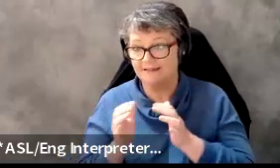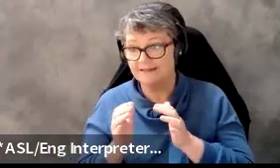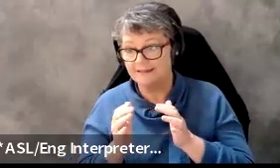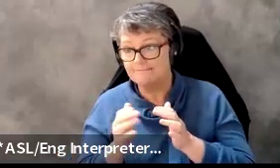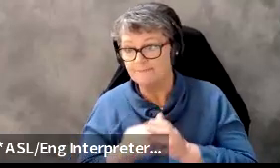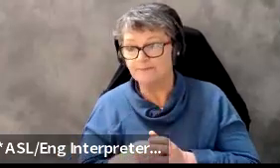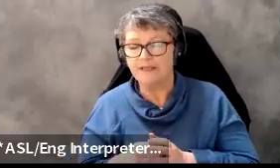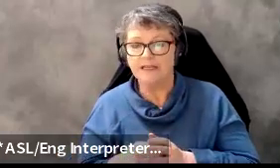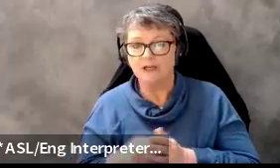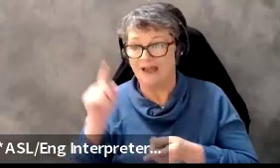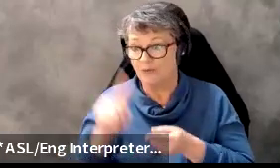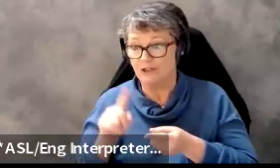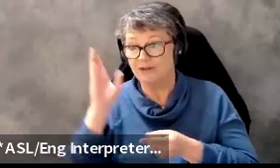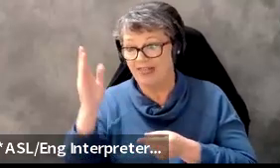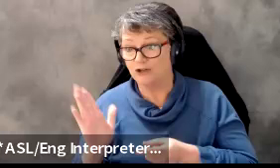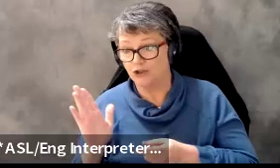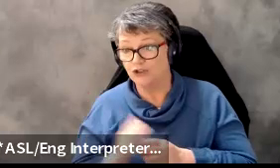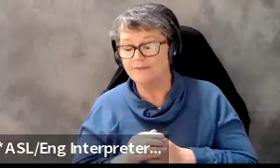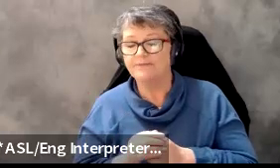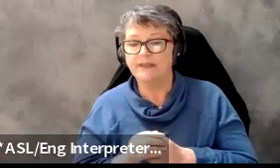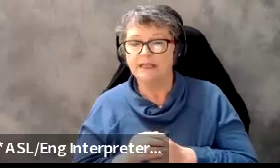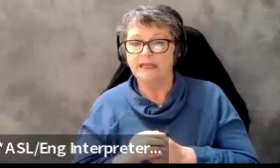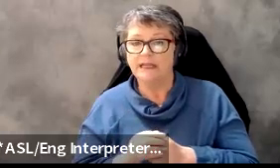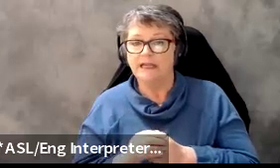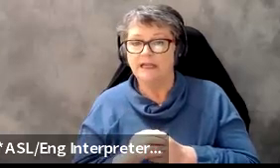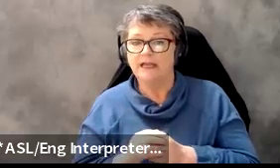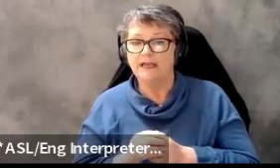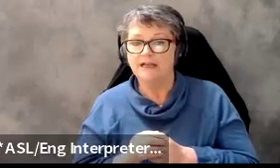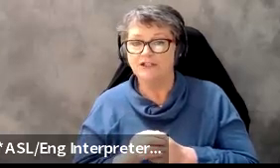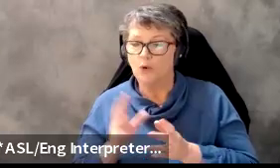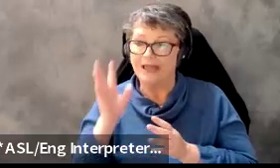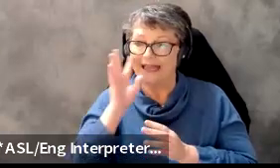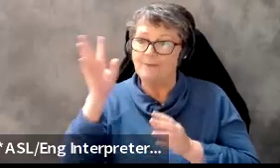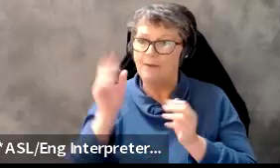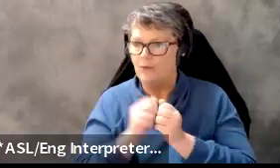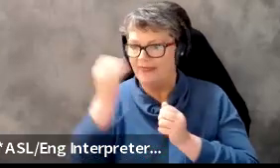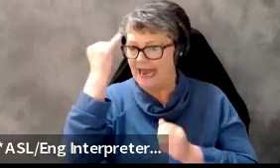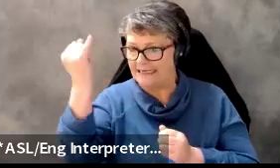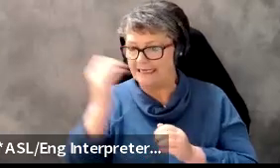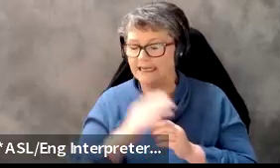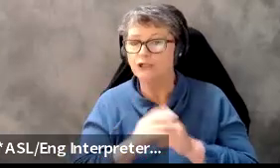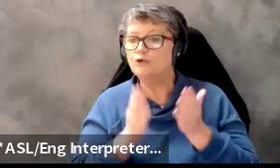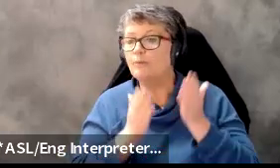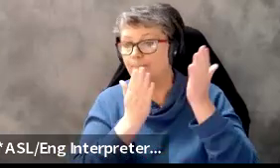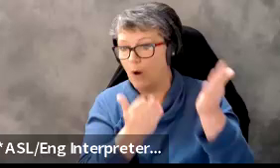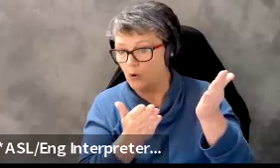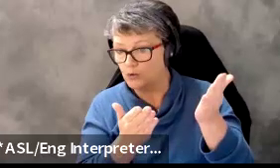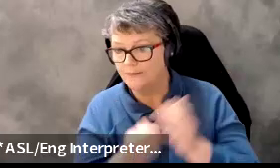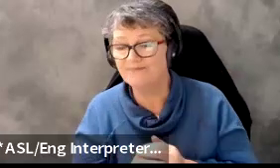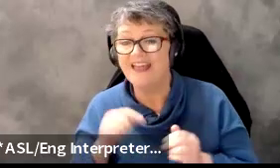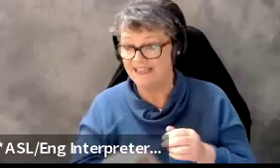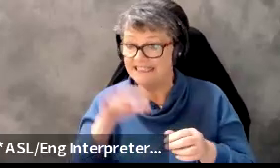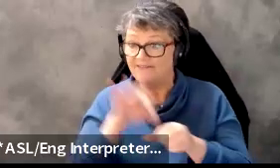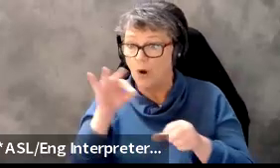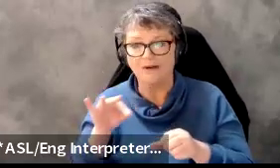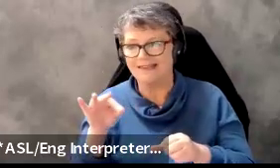costs. And so we came up with an idea to propose. This is a vote, it's